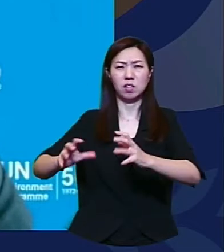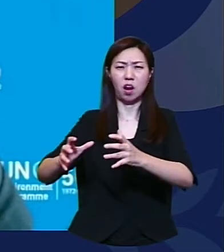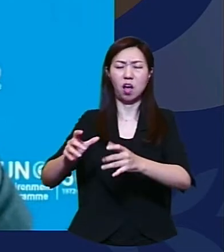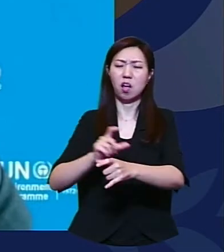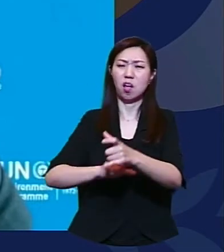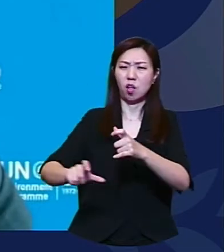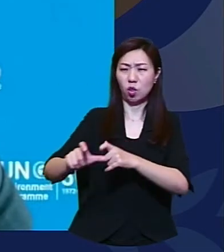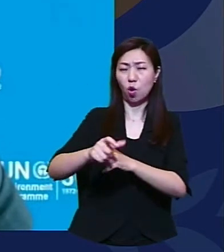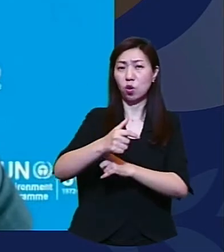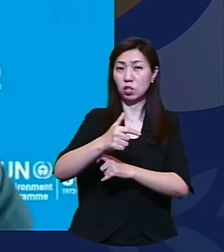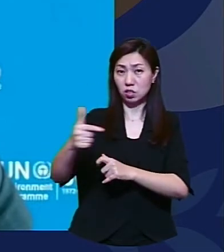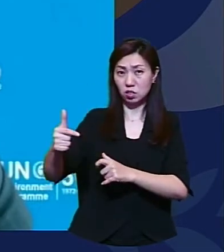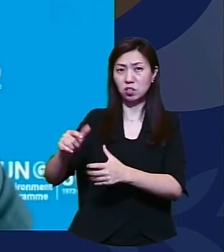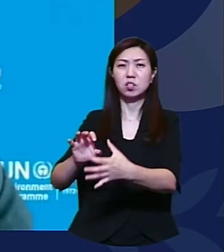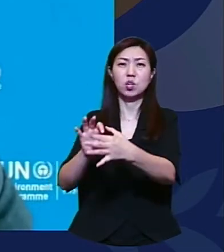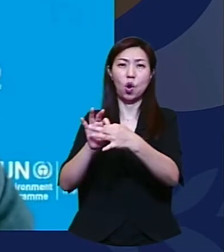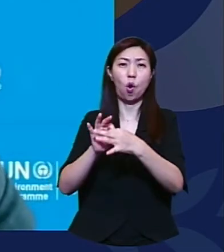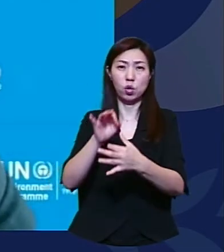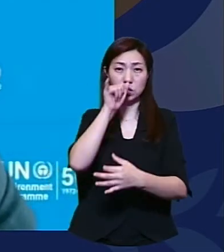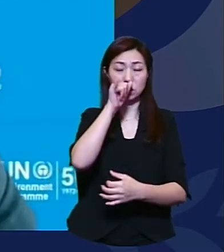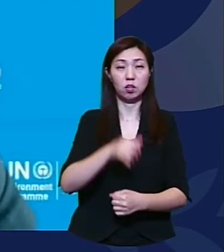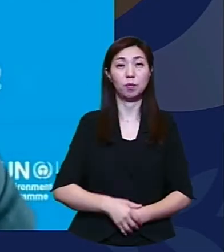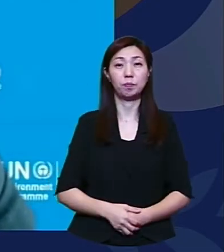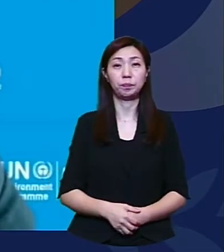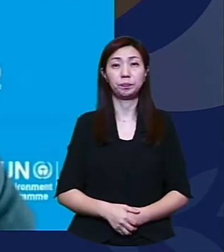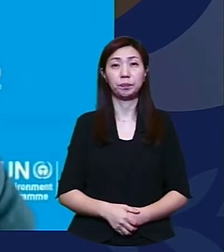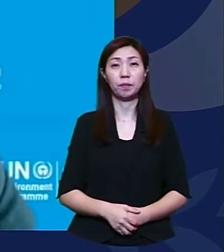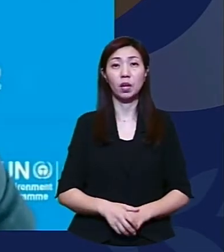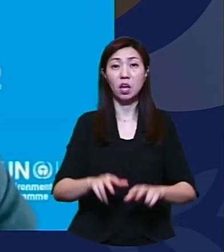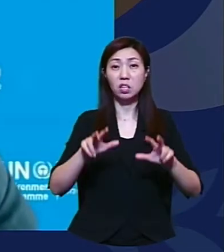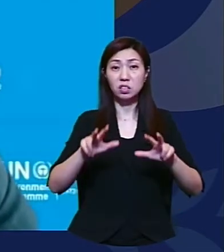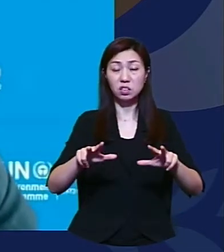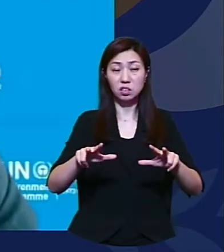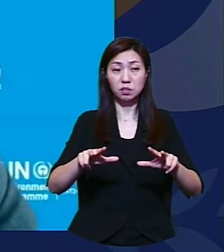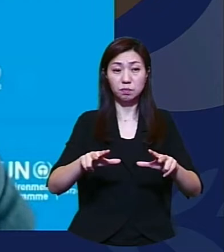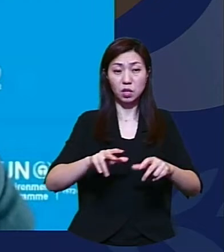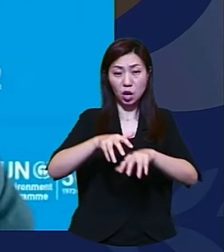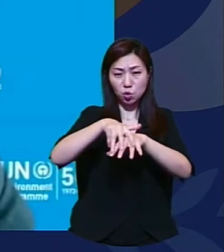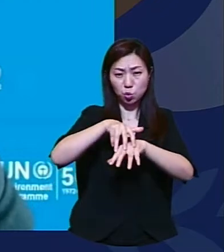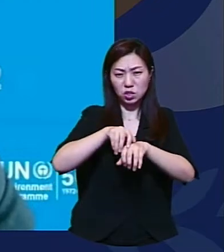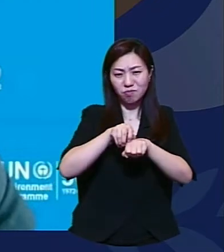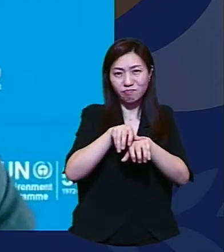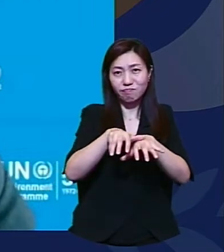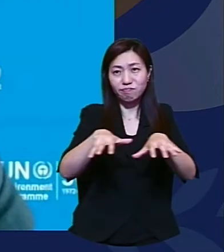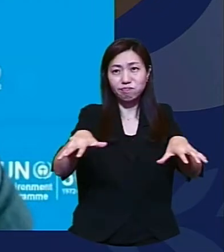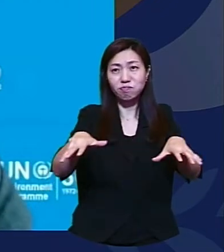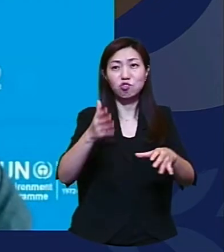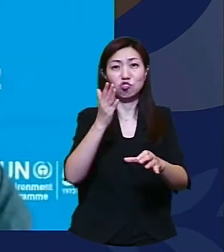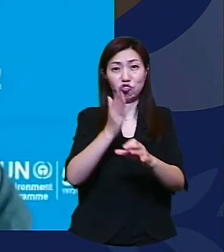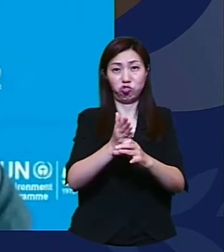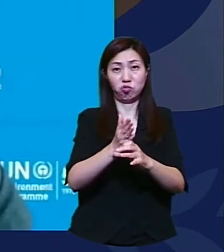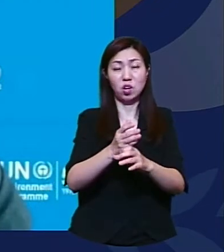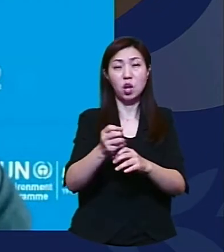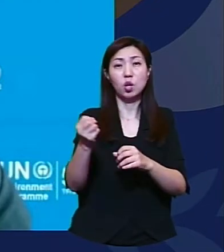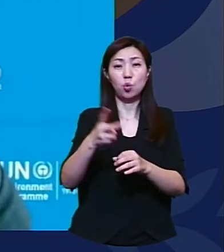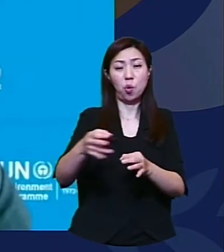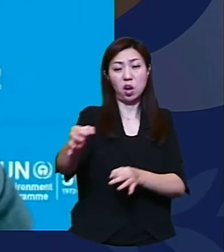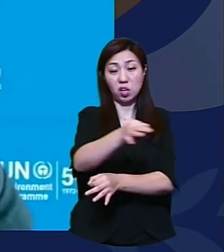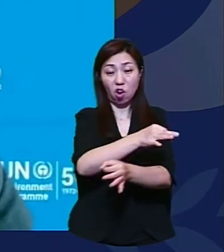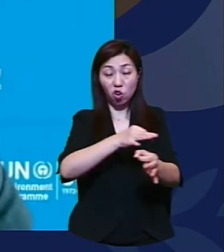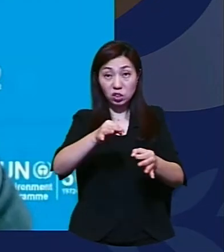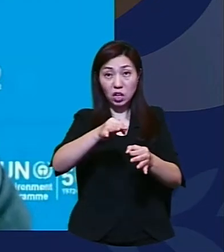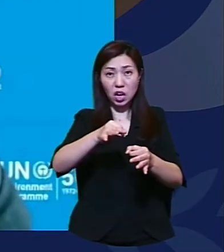jobs and the disruption of the economic systems and development activities in